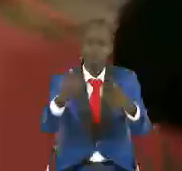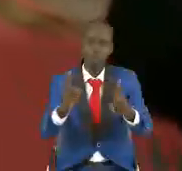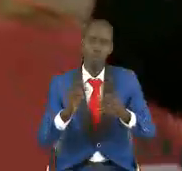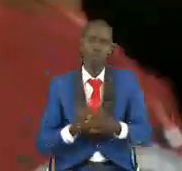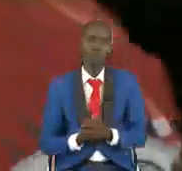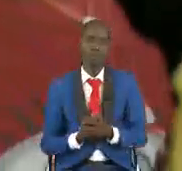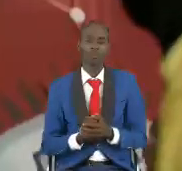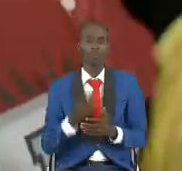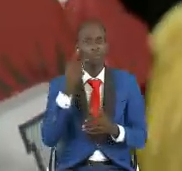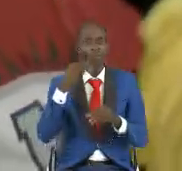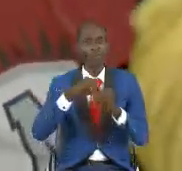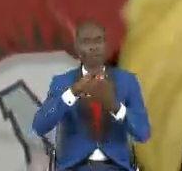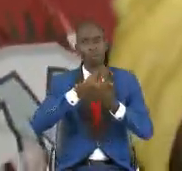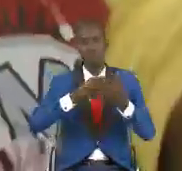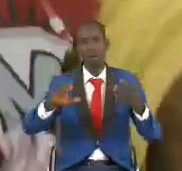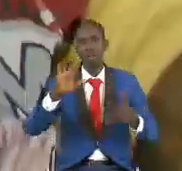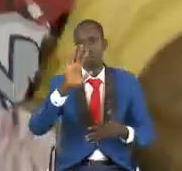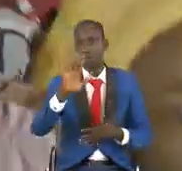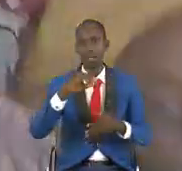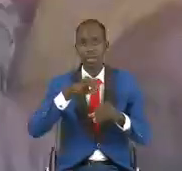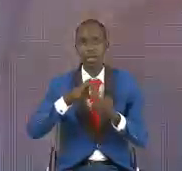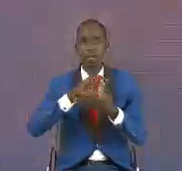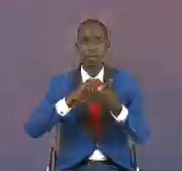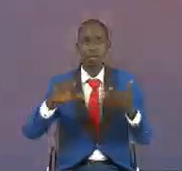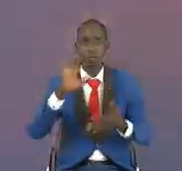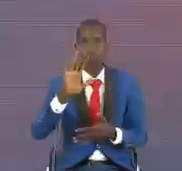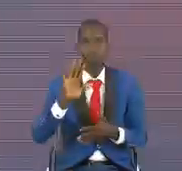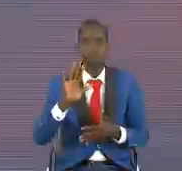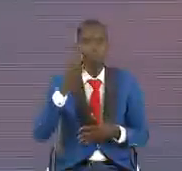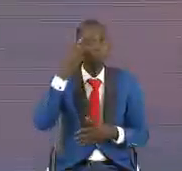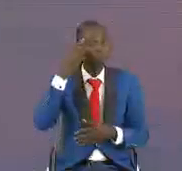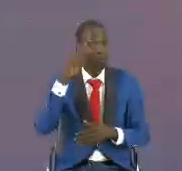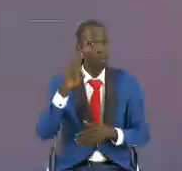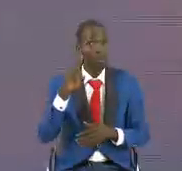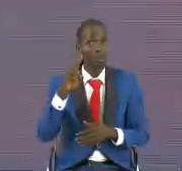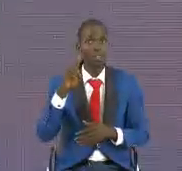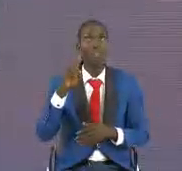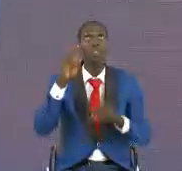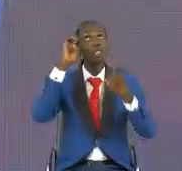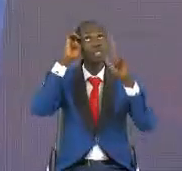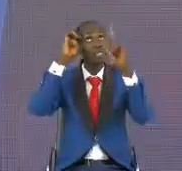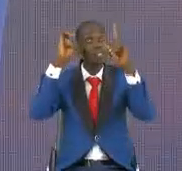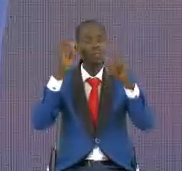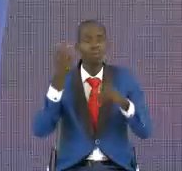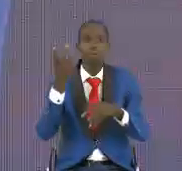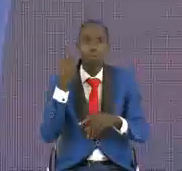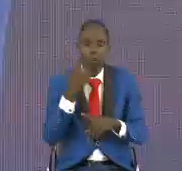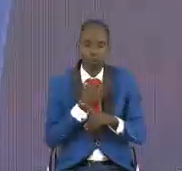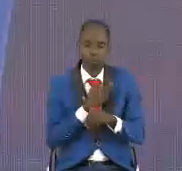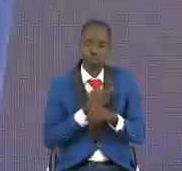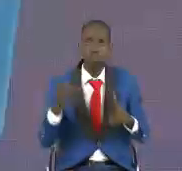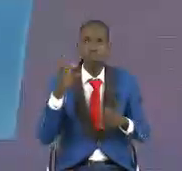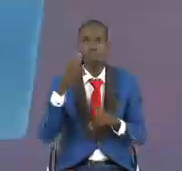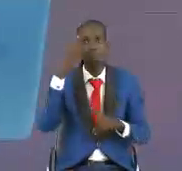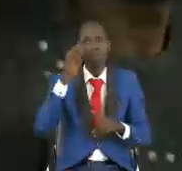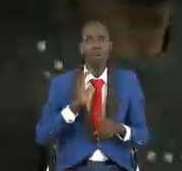verse 5. It says in verse 5, but he was wounded for our transgression. Make